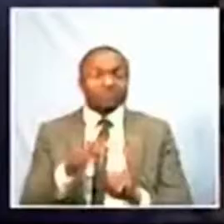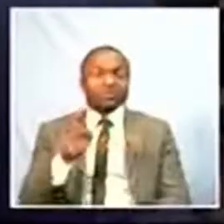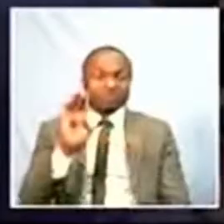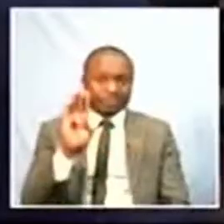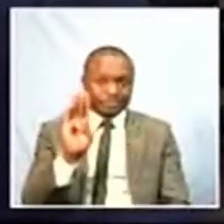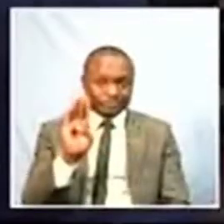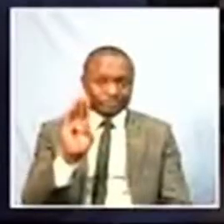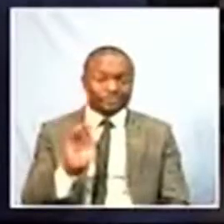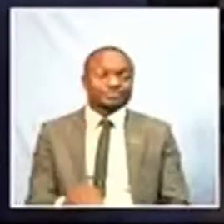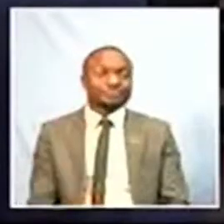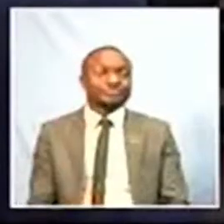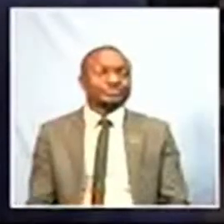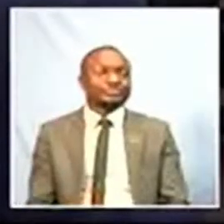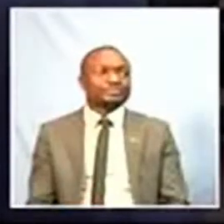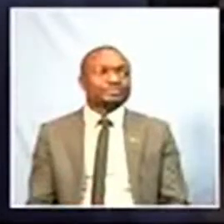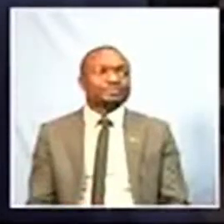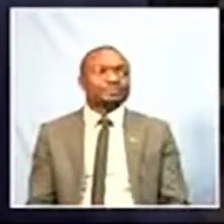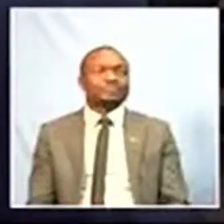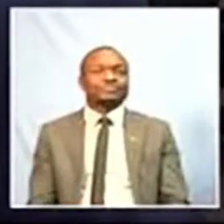17,